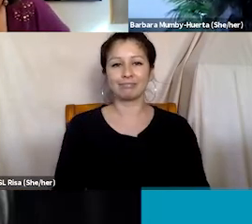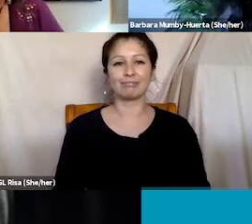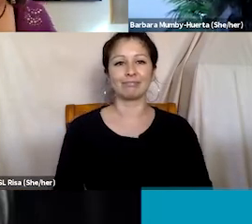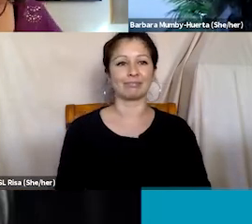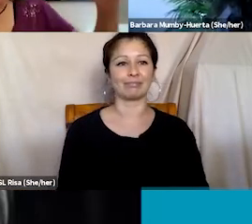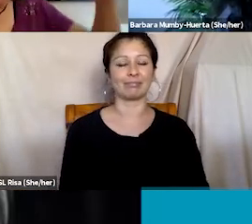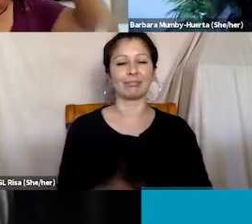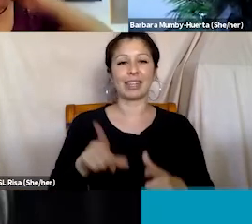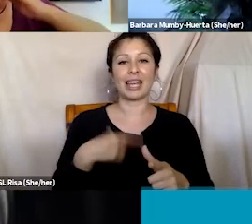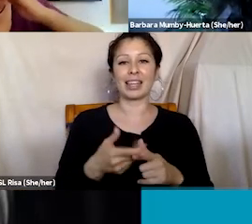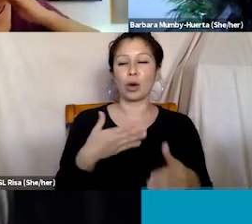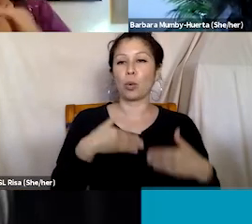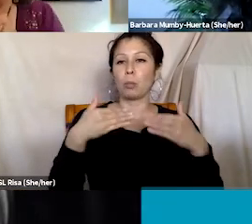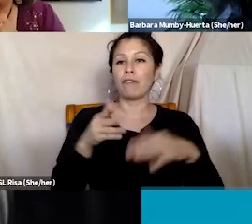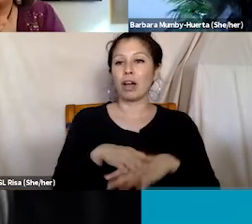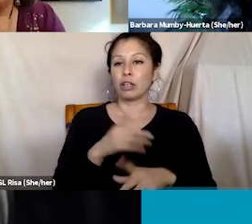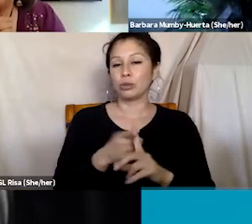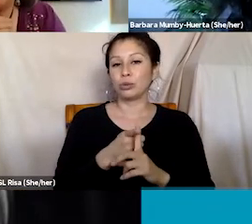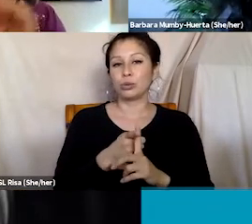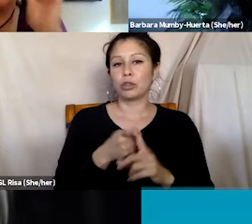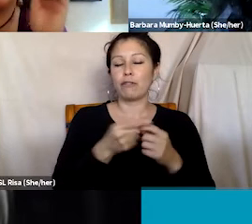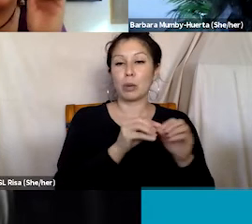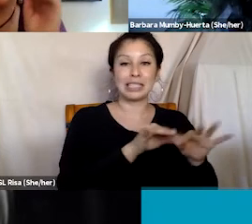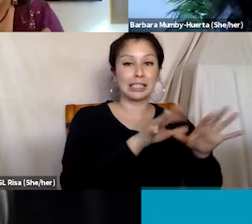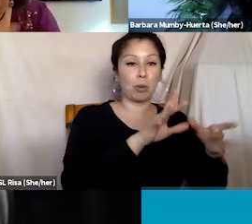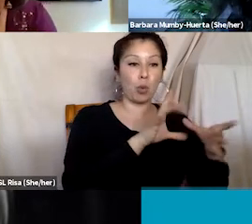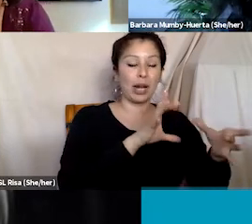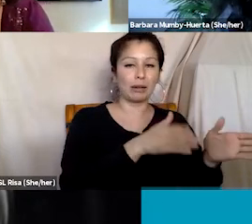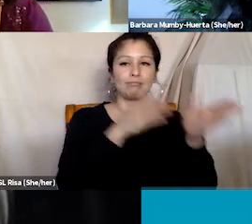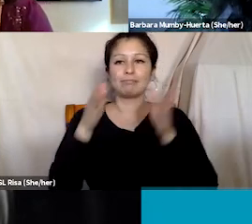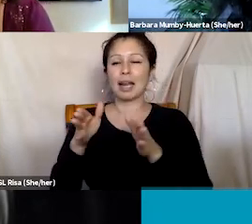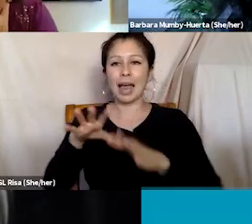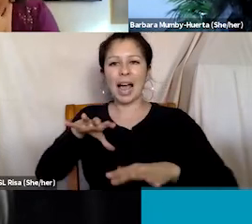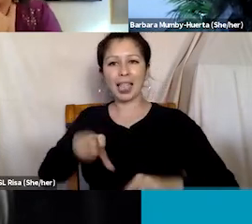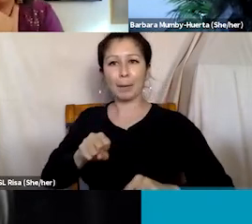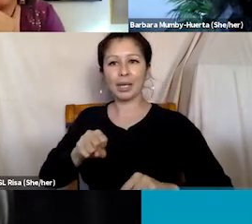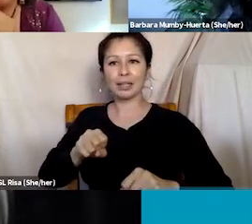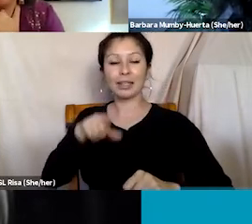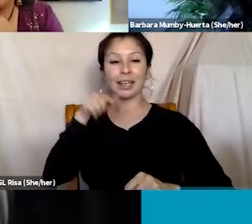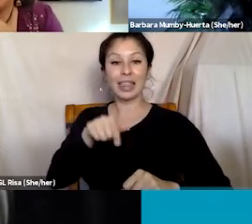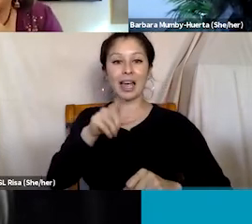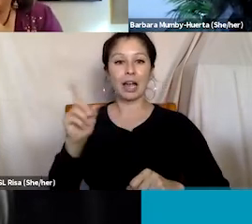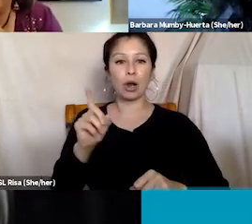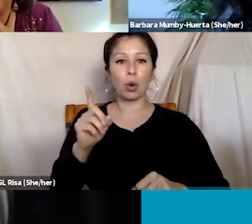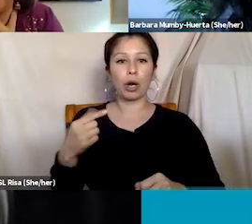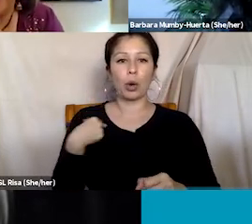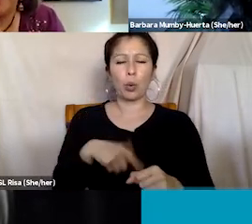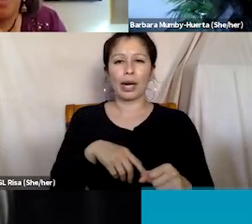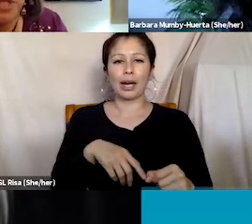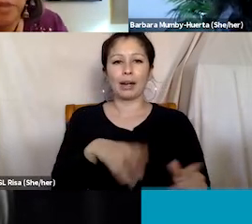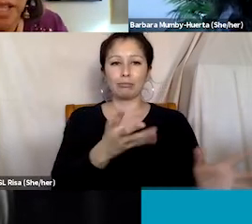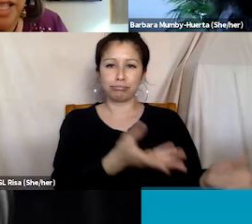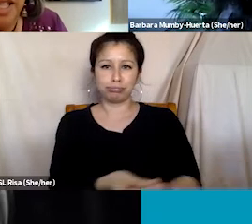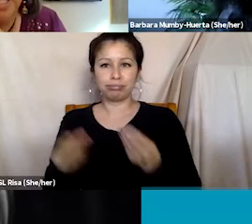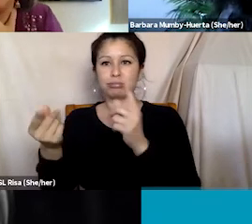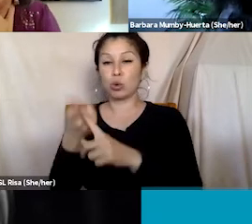So then we move on from exploring and releasing to claiming. And this is where we take you to found